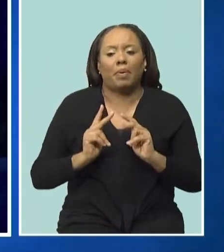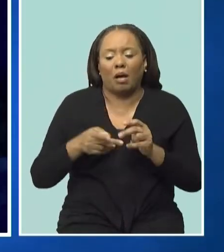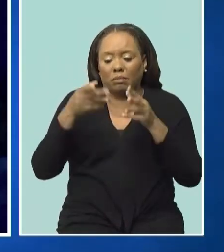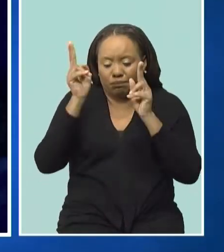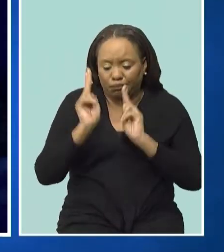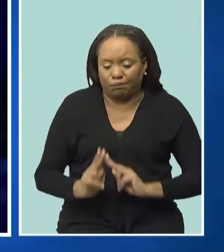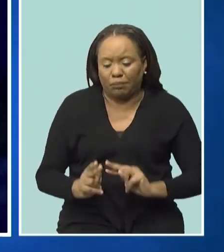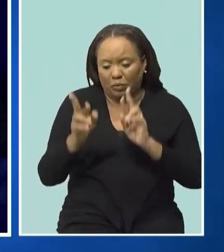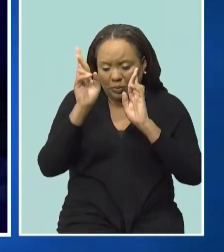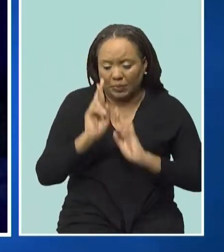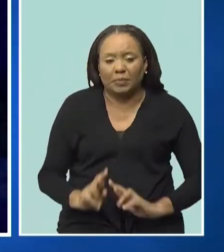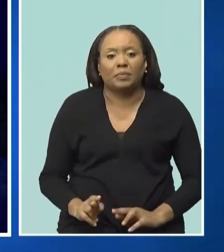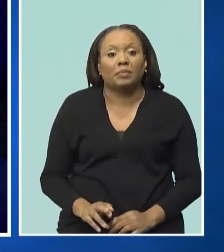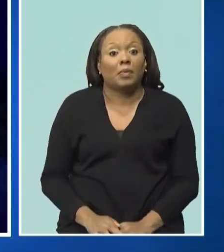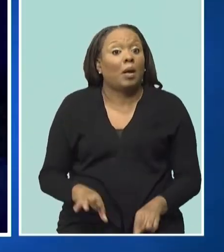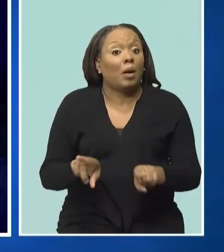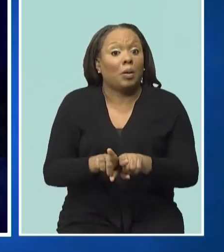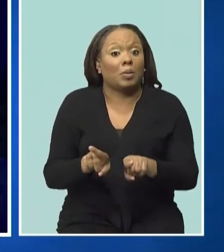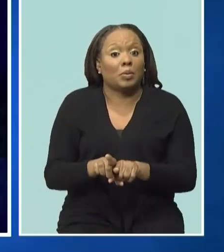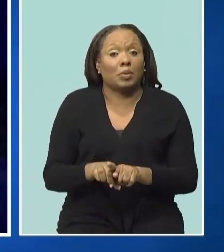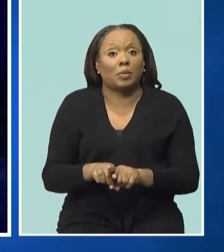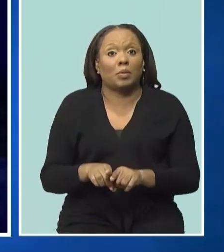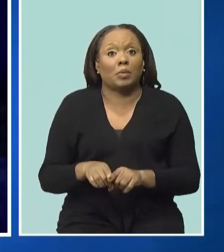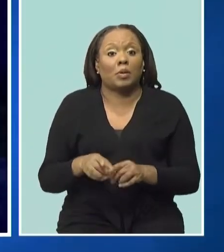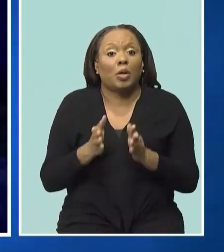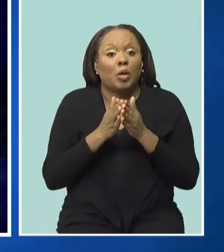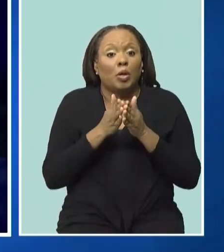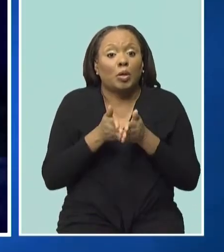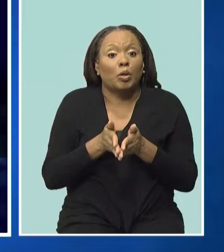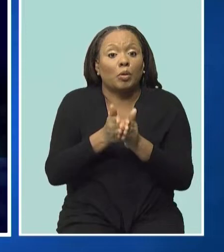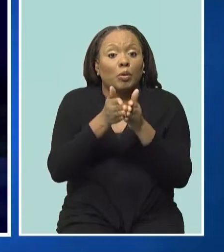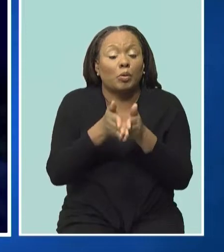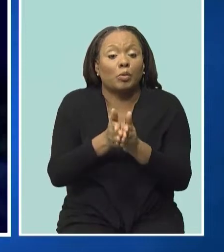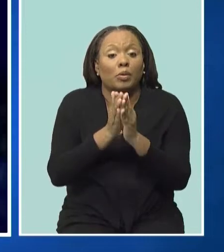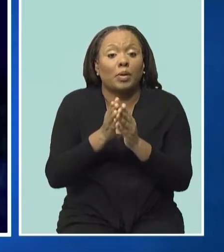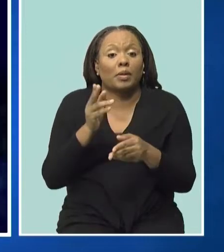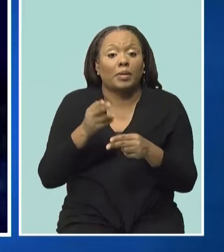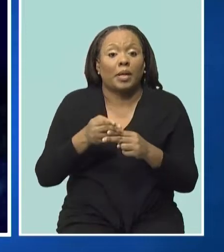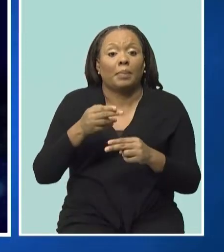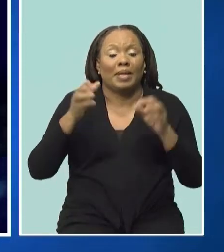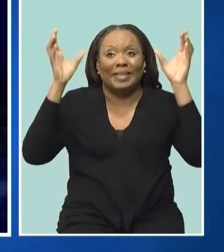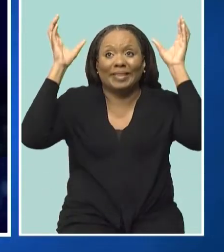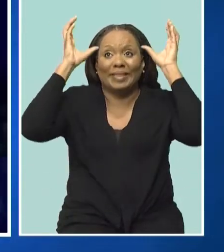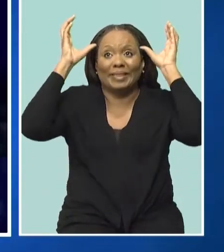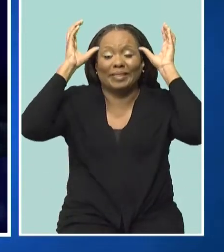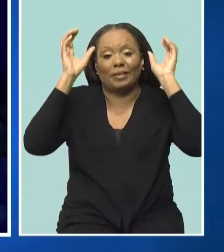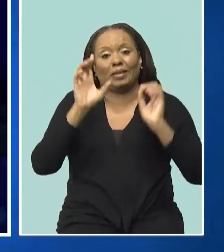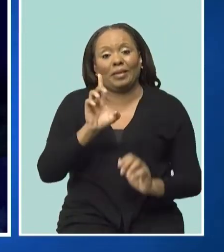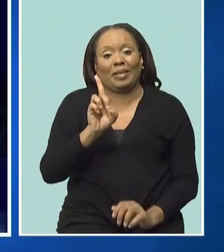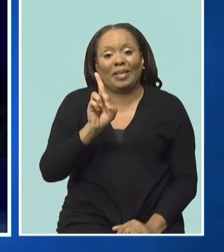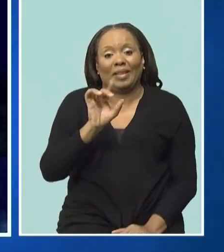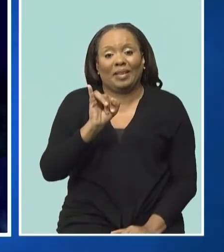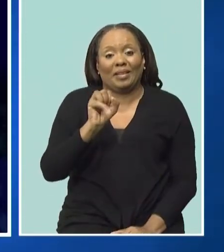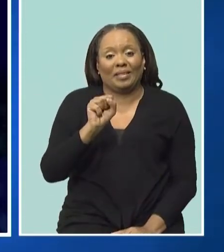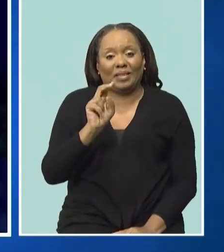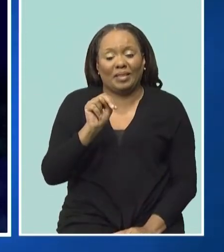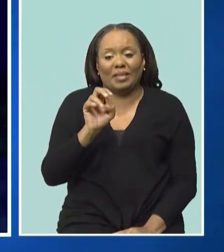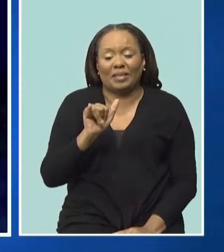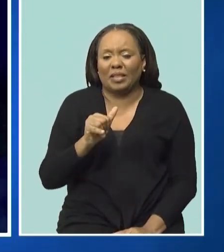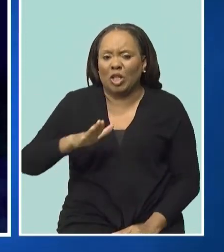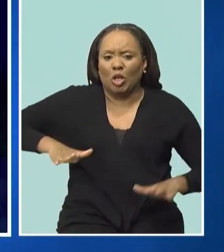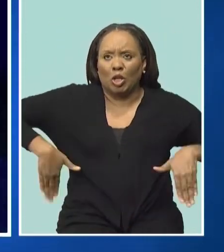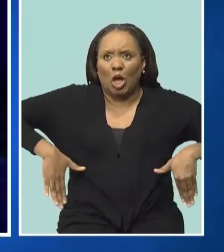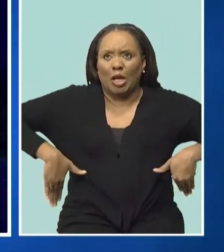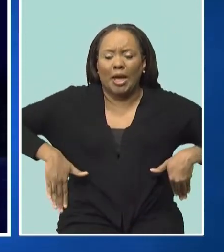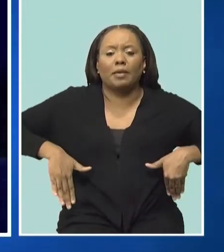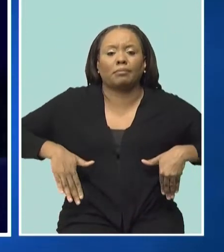we have even Disney, who is not yet coming to Barbados. However, they have been doing